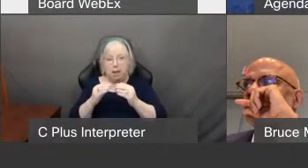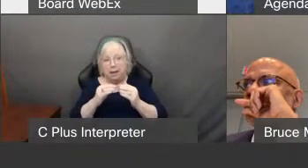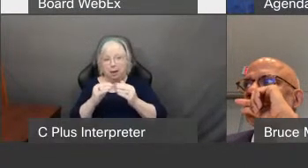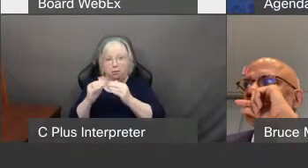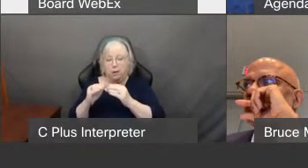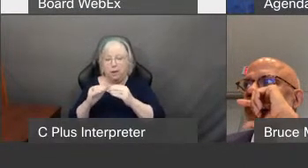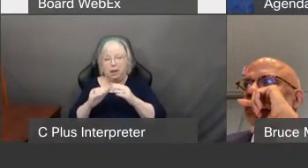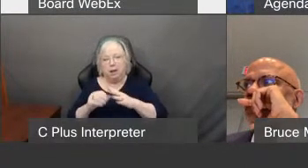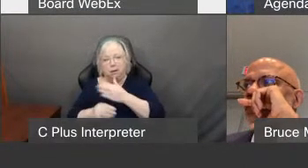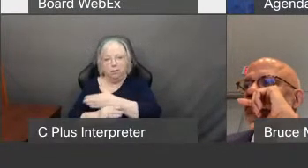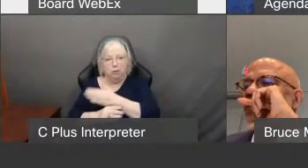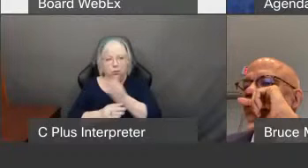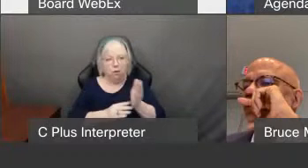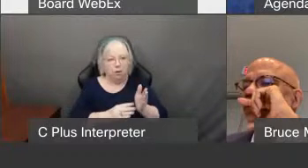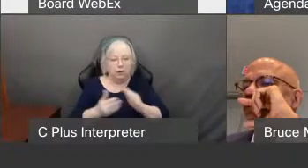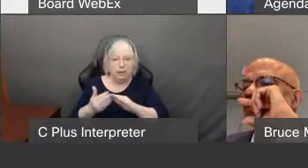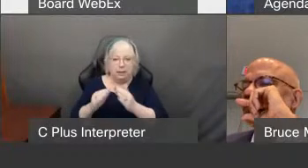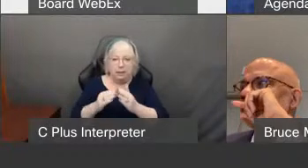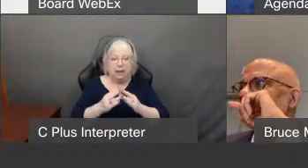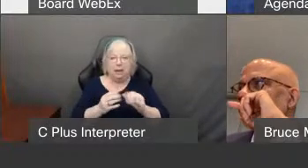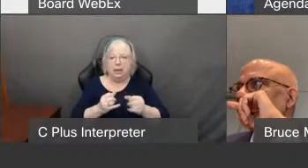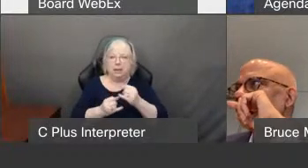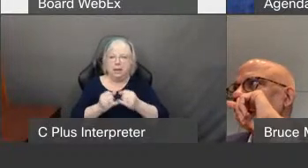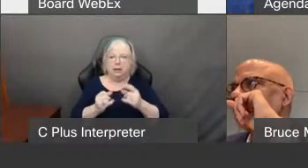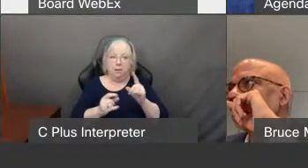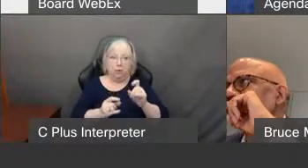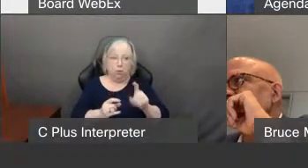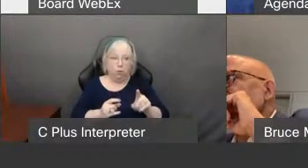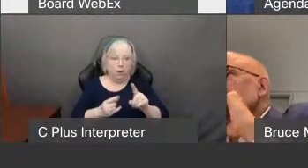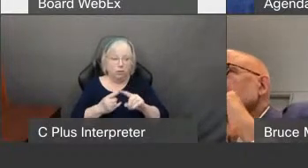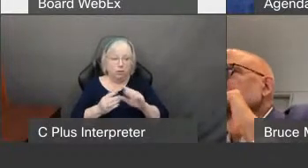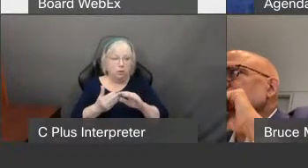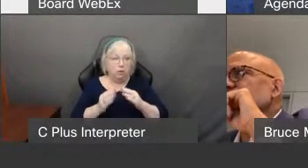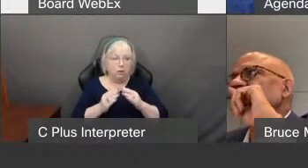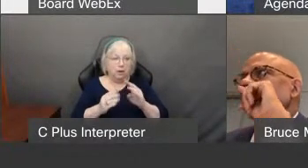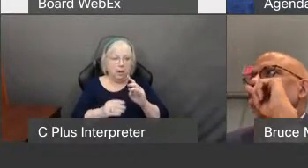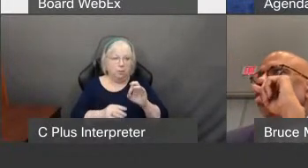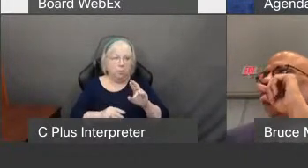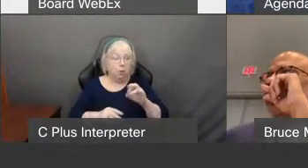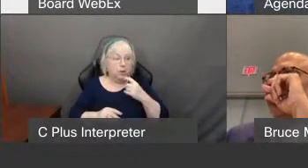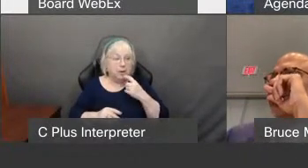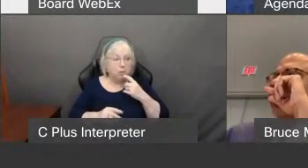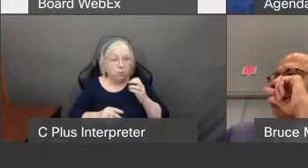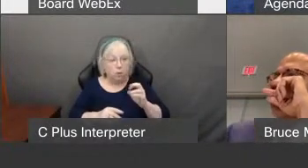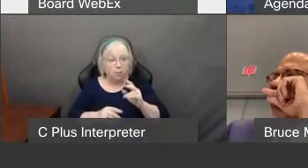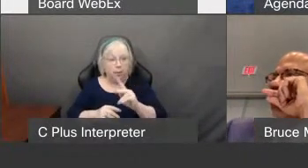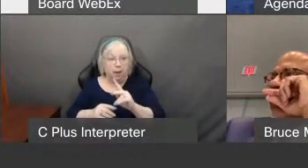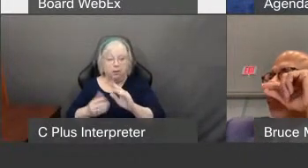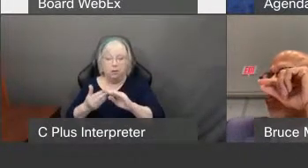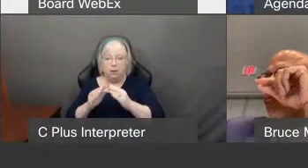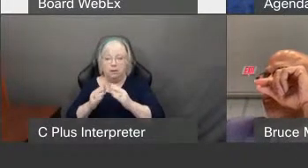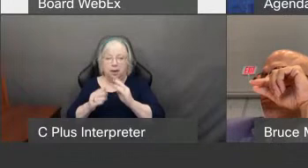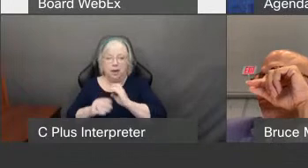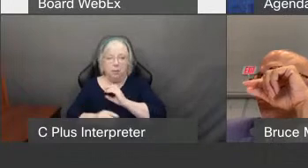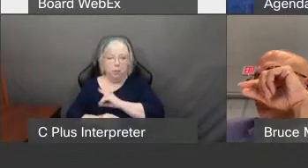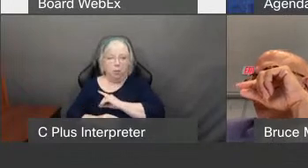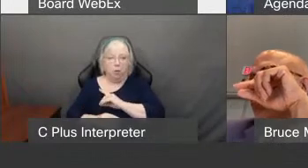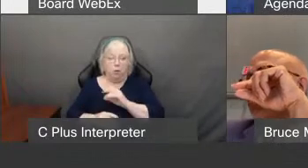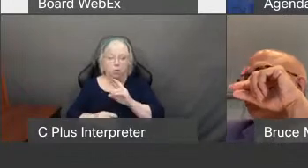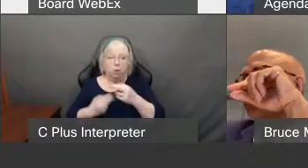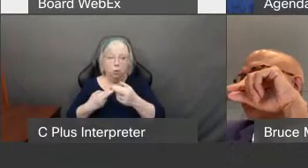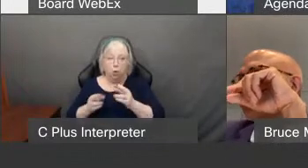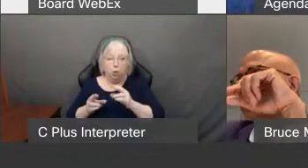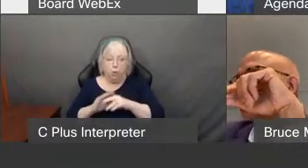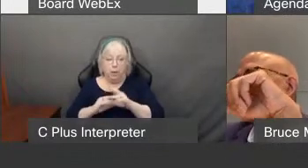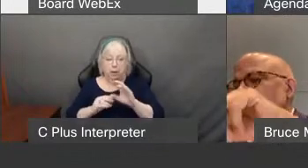question for City Manager Moore. You mentioned us going back to the City Hall boardroom. I just wanted to put it back